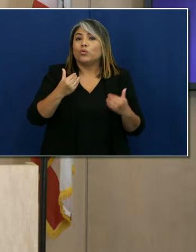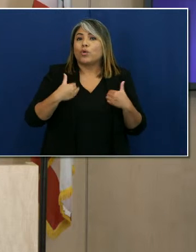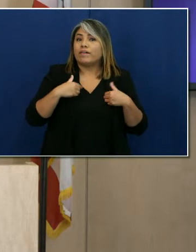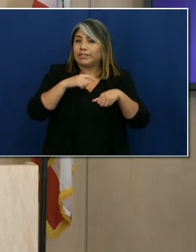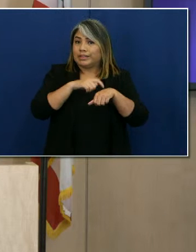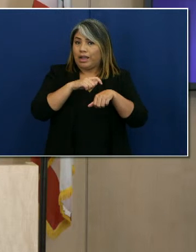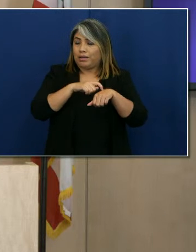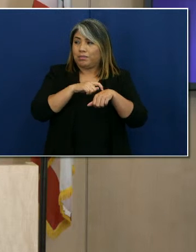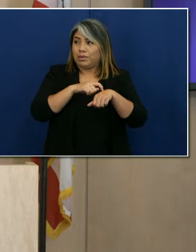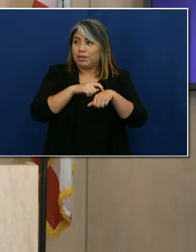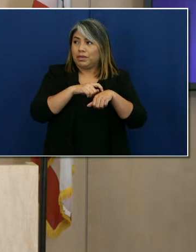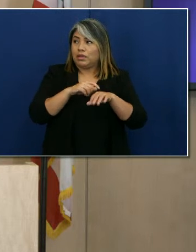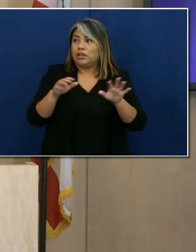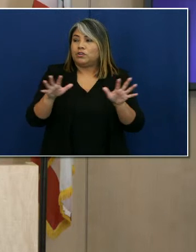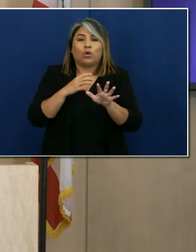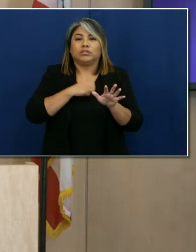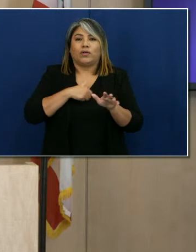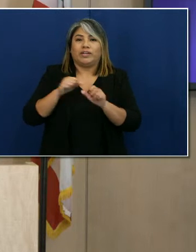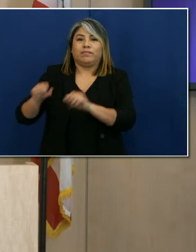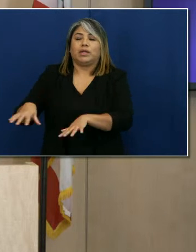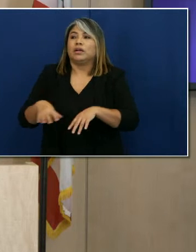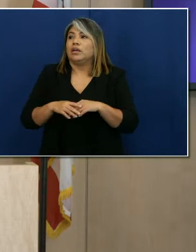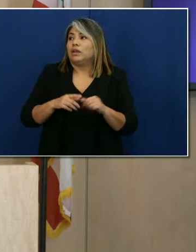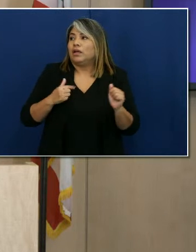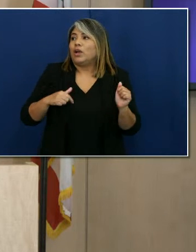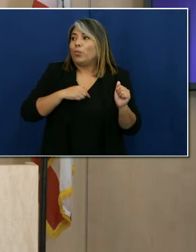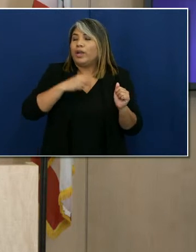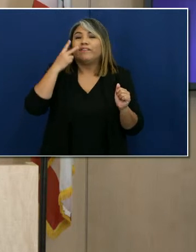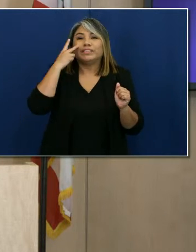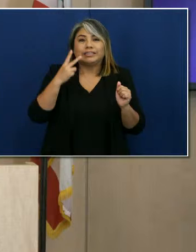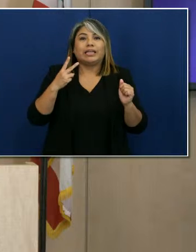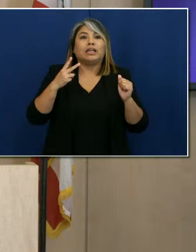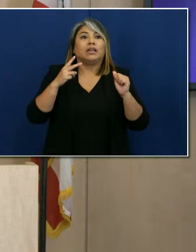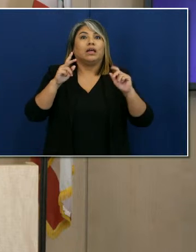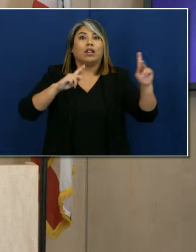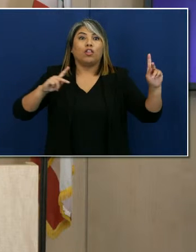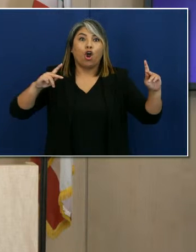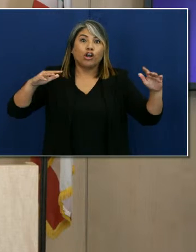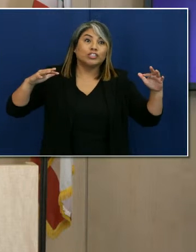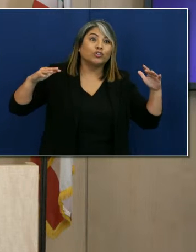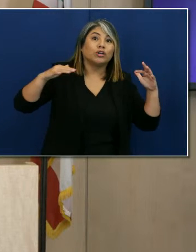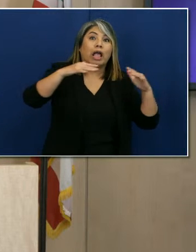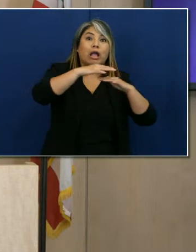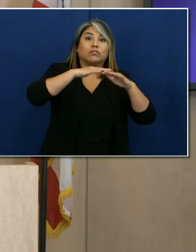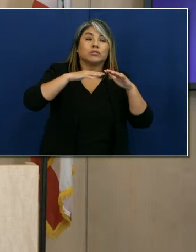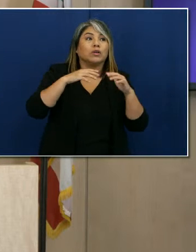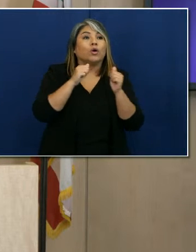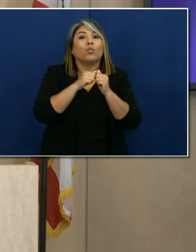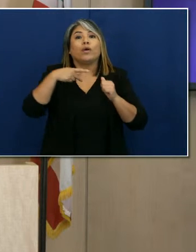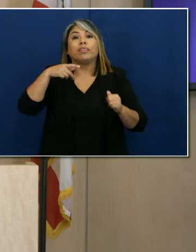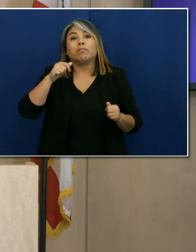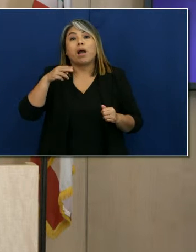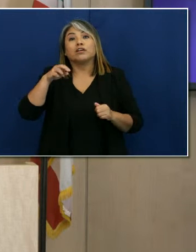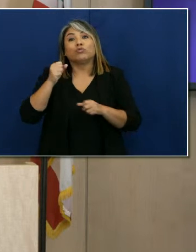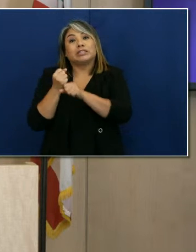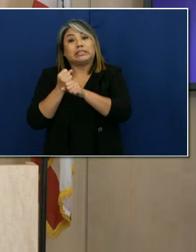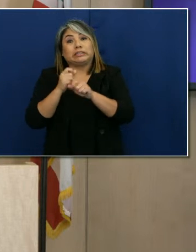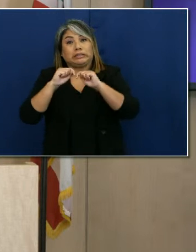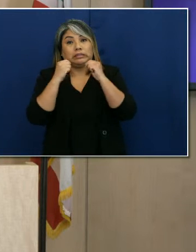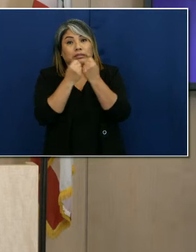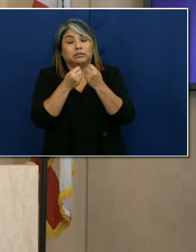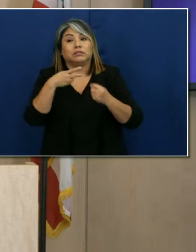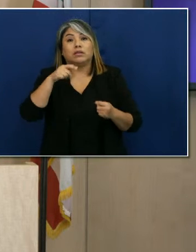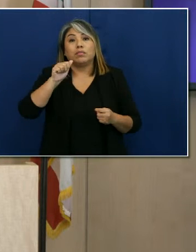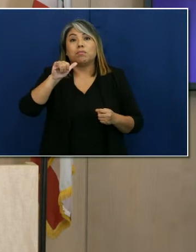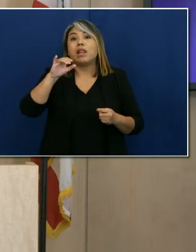time, never mind. We've seen large crowds take the streets with the Padres in the playoffs.